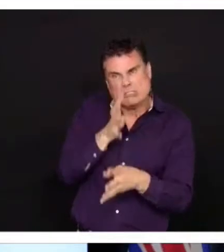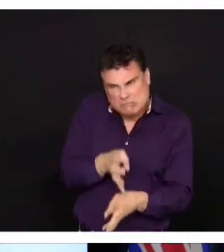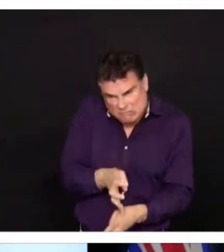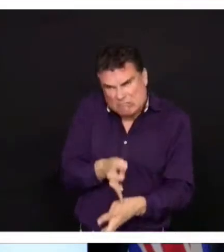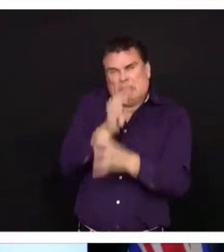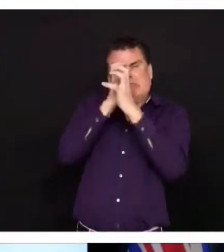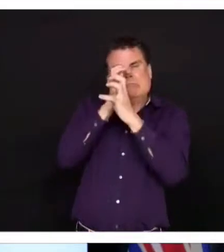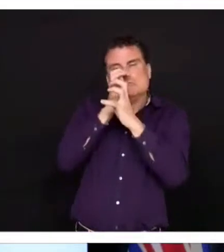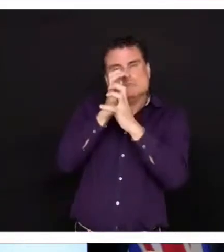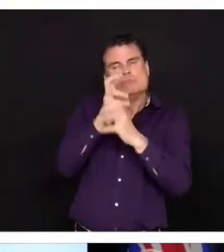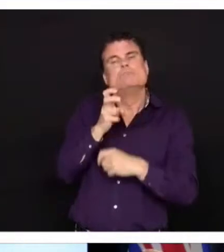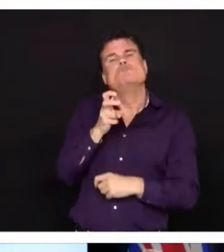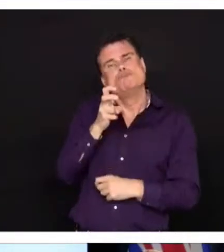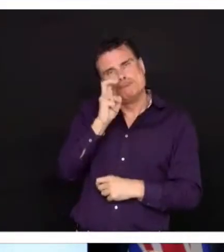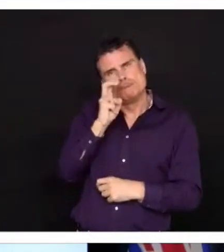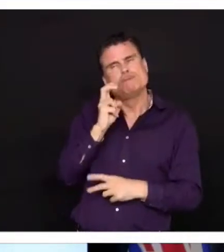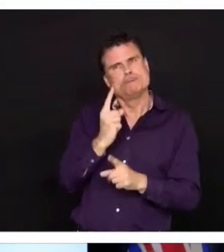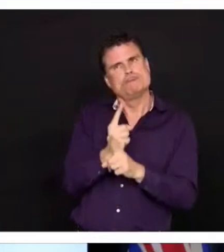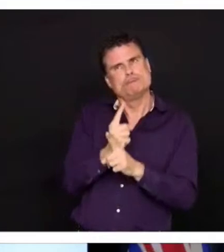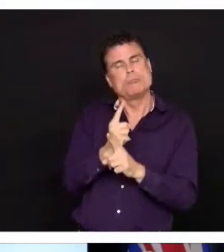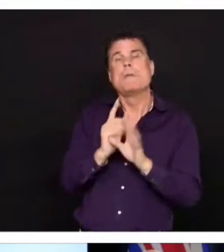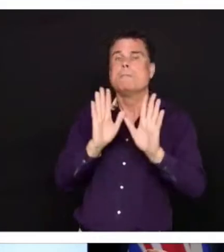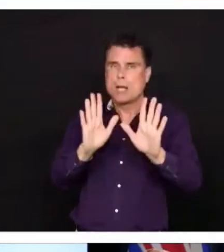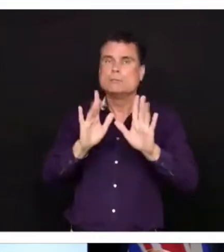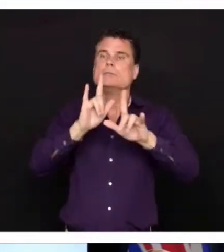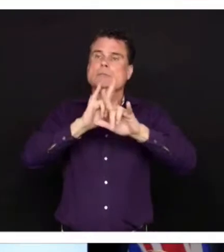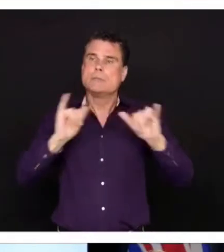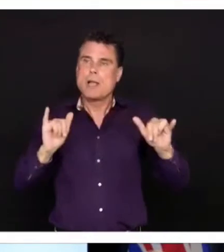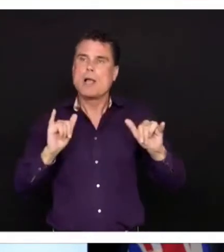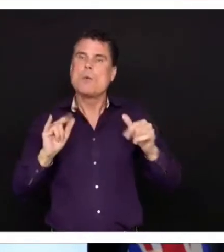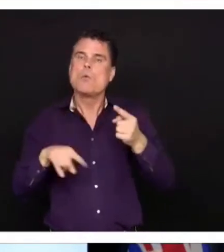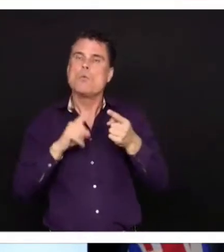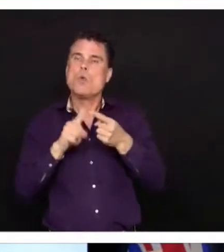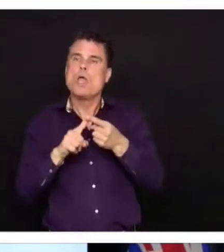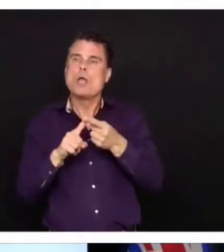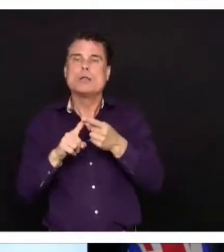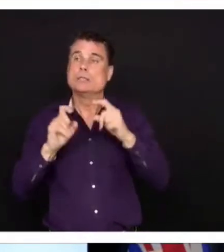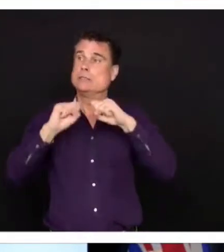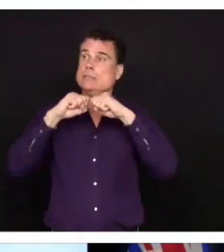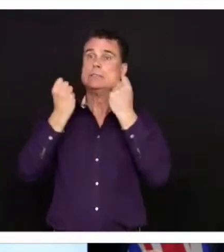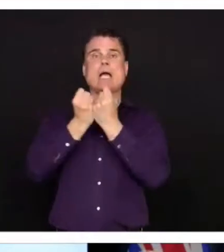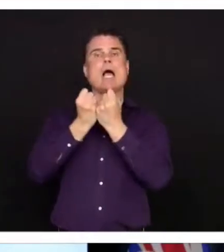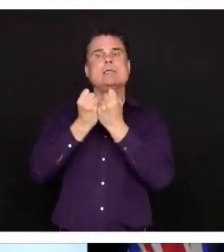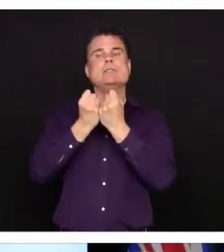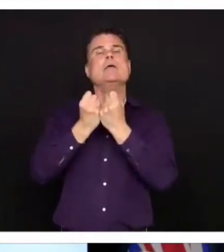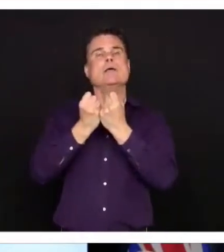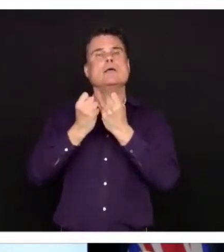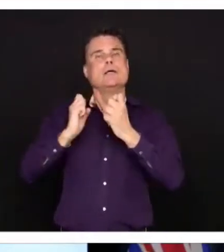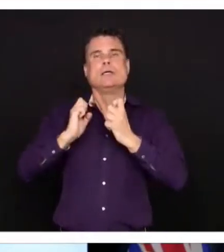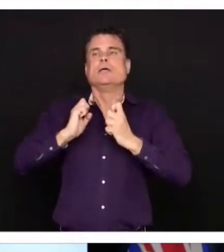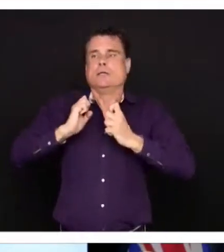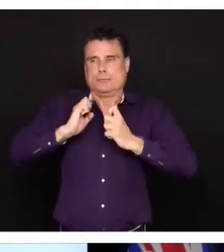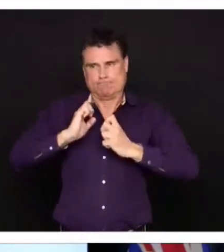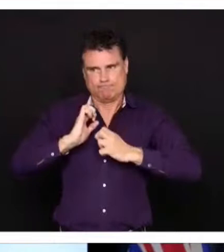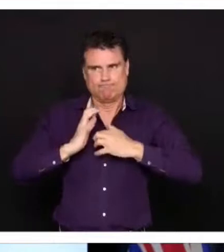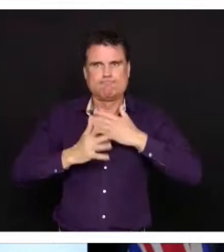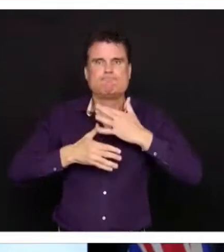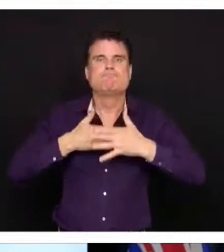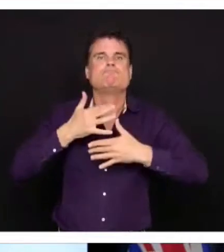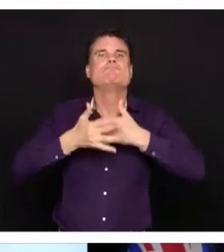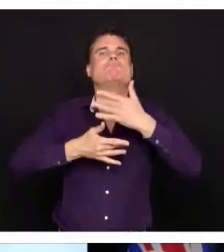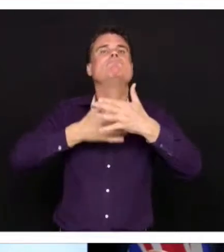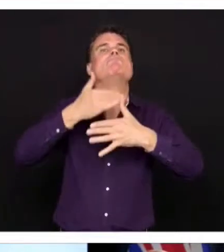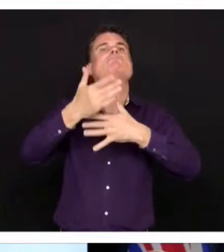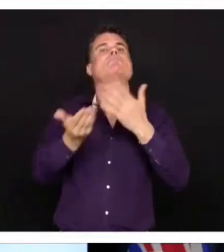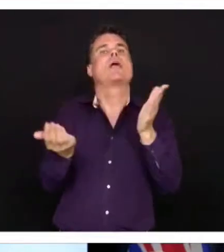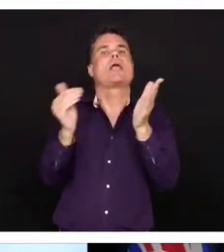So how are we going to do that? We have a number of tools that we have been developing over time and that we will be using and are using to